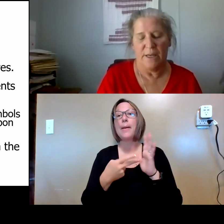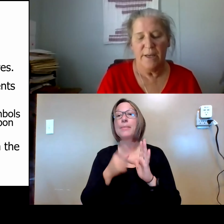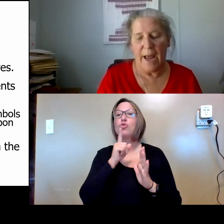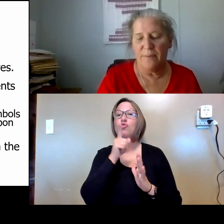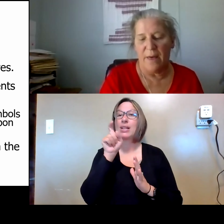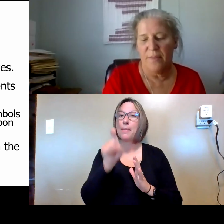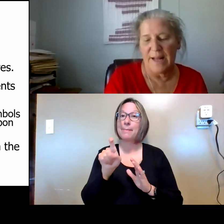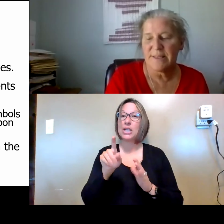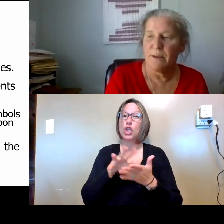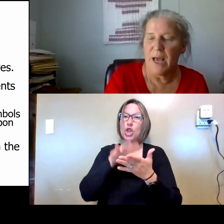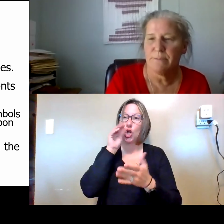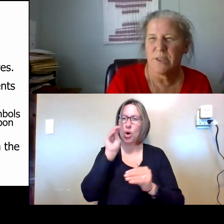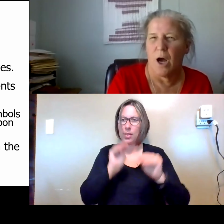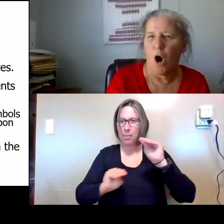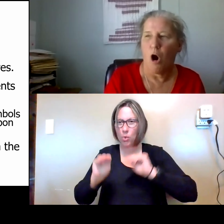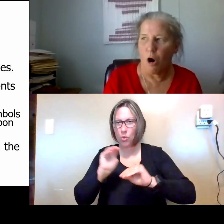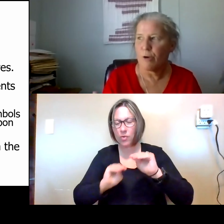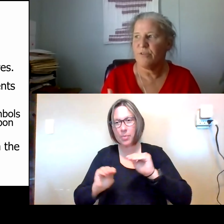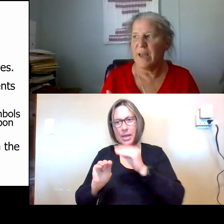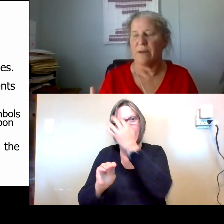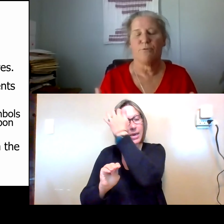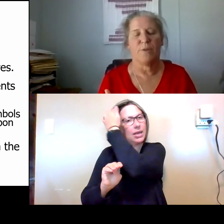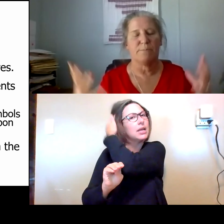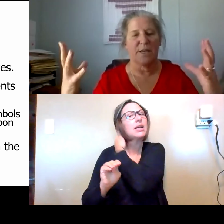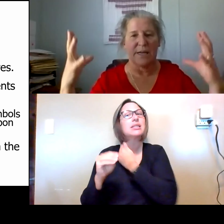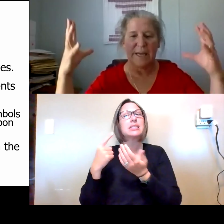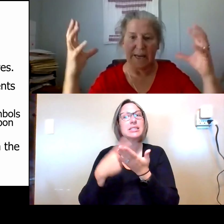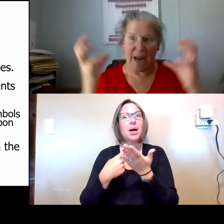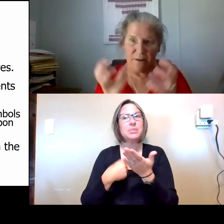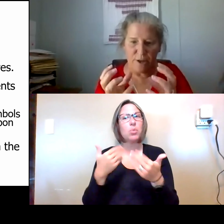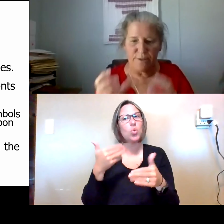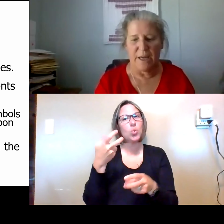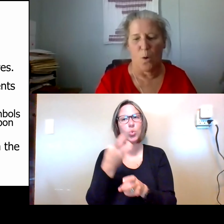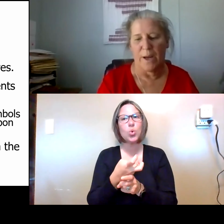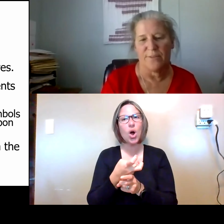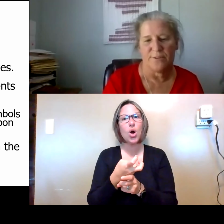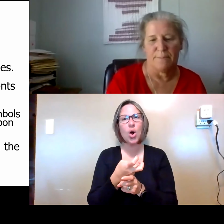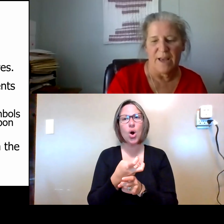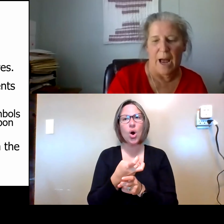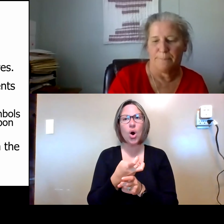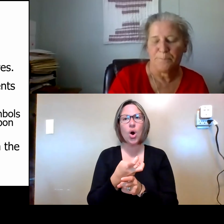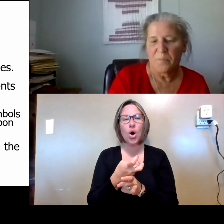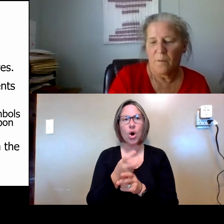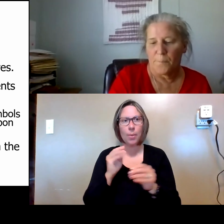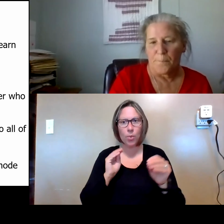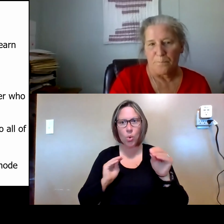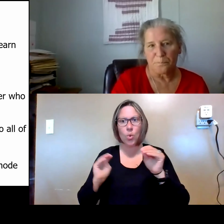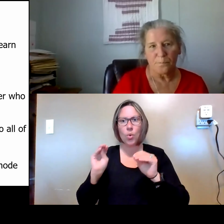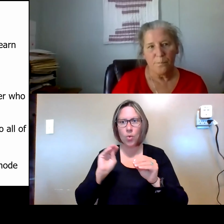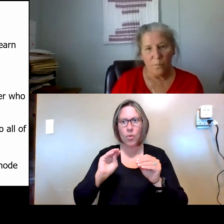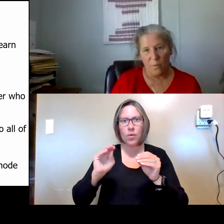movement, and that's sometimes a hard thing for them to get everything going at the same time.